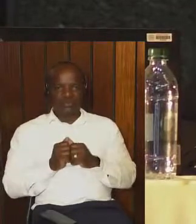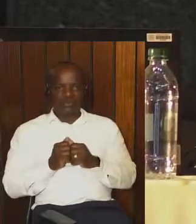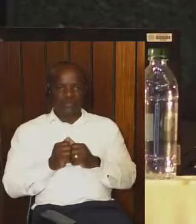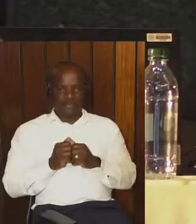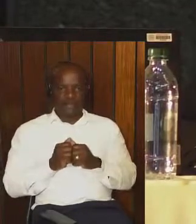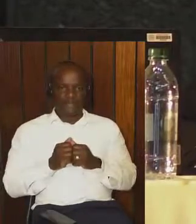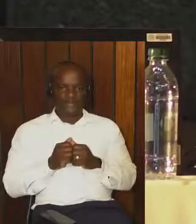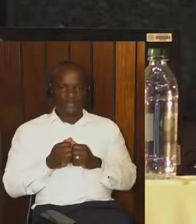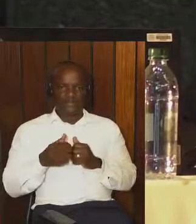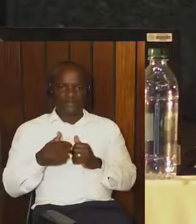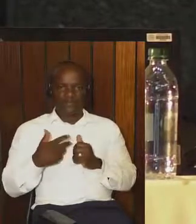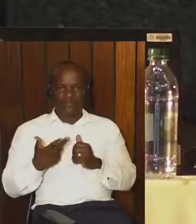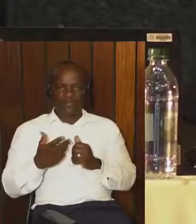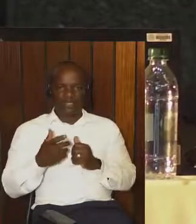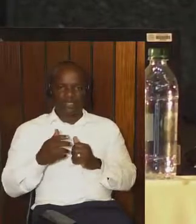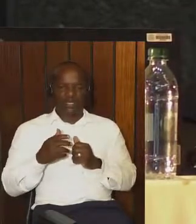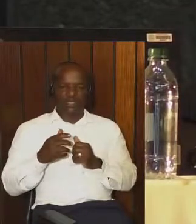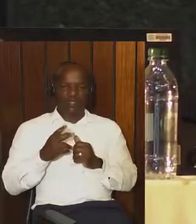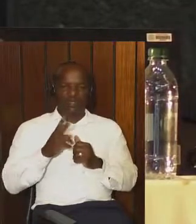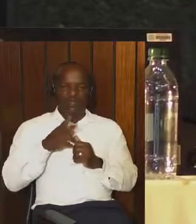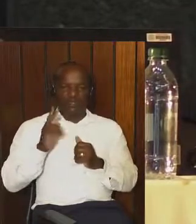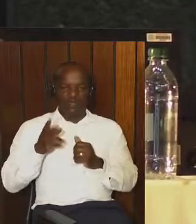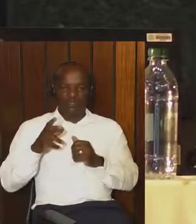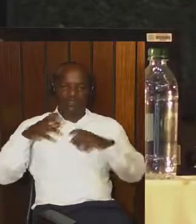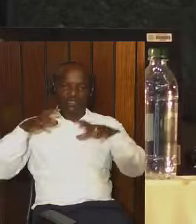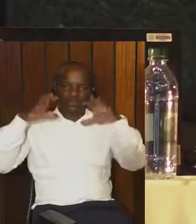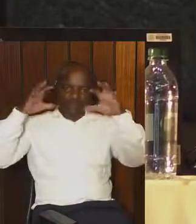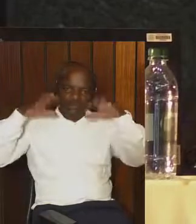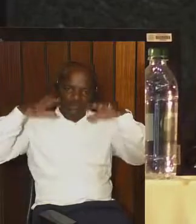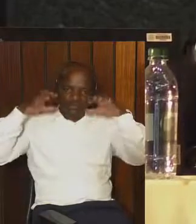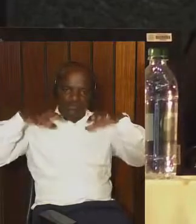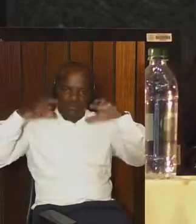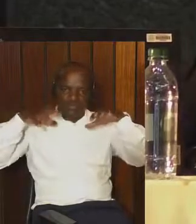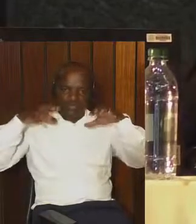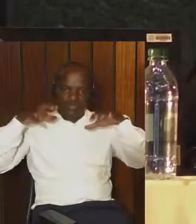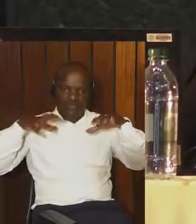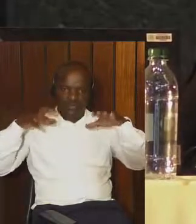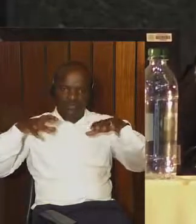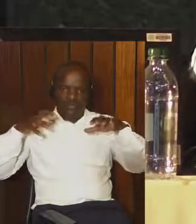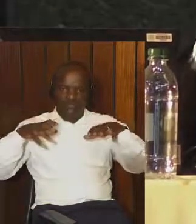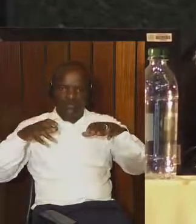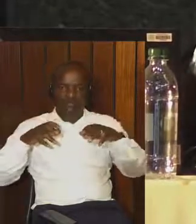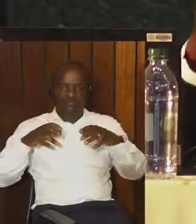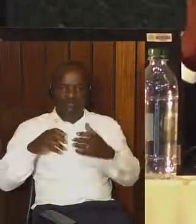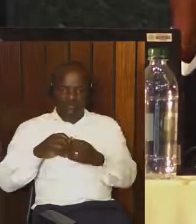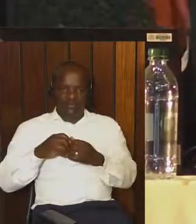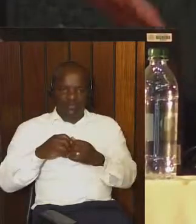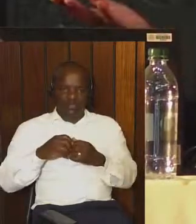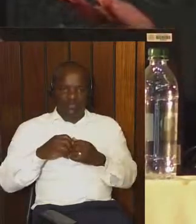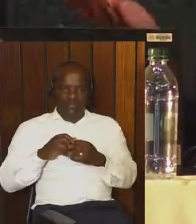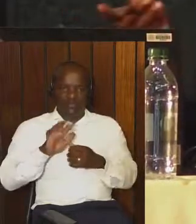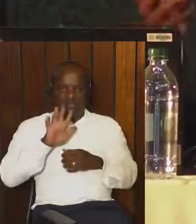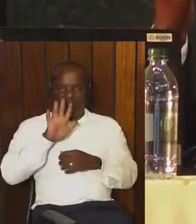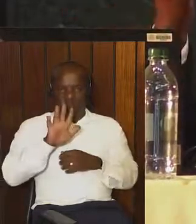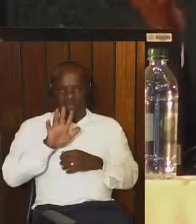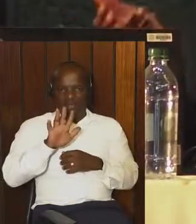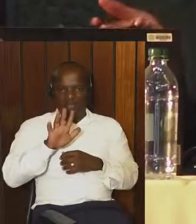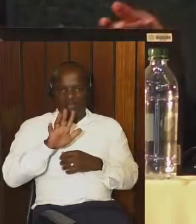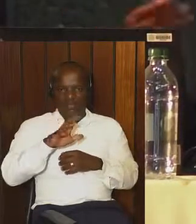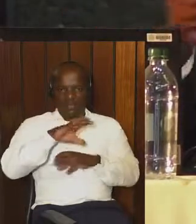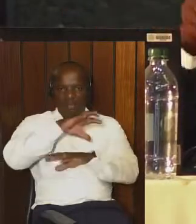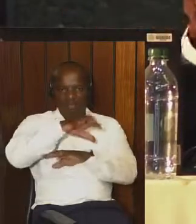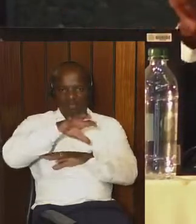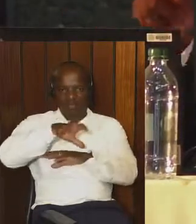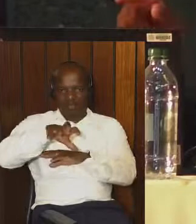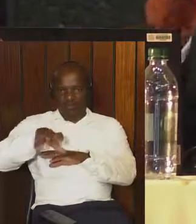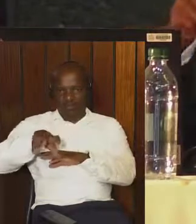the stormwater Logona, Rehopela lady reporting, Kaike Bulechikar, on only 5 regions, Mohausla Lena Moferene, on all region,